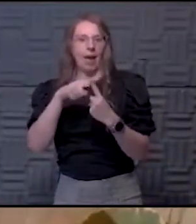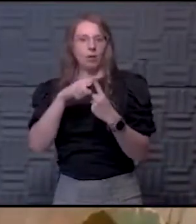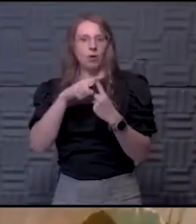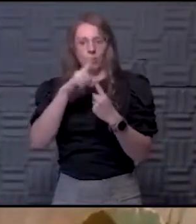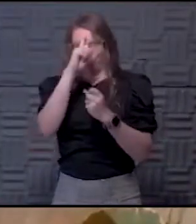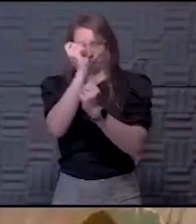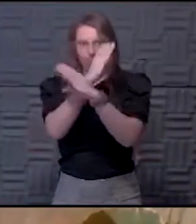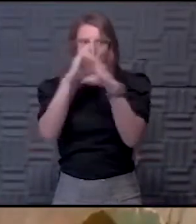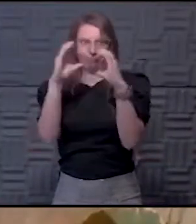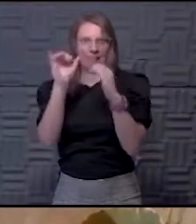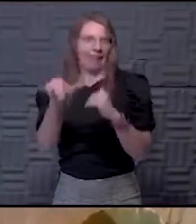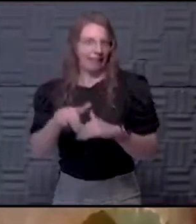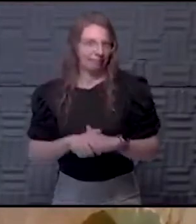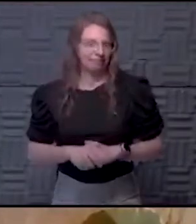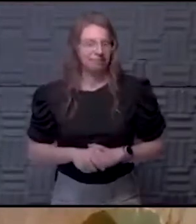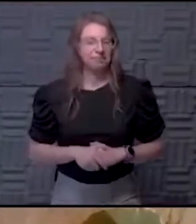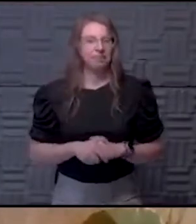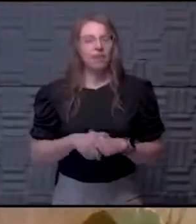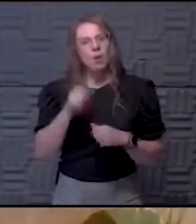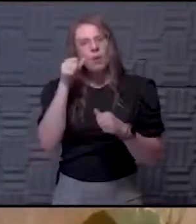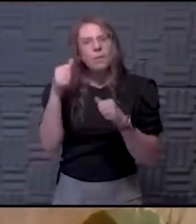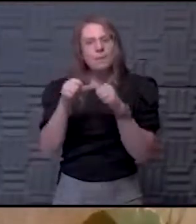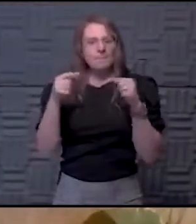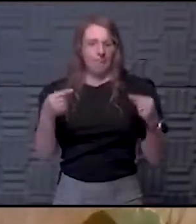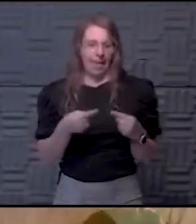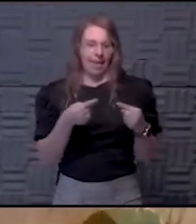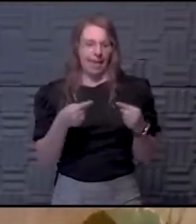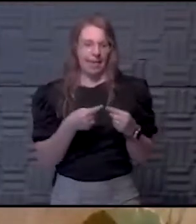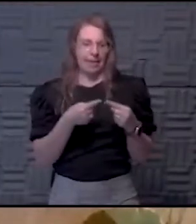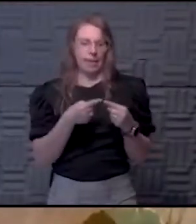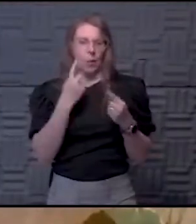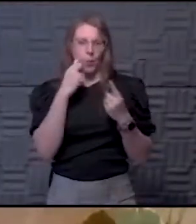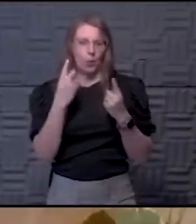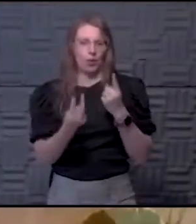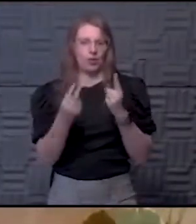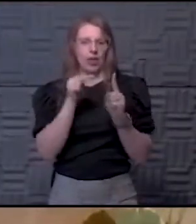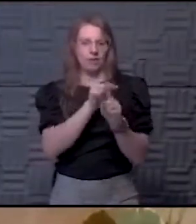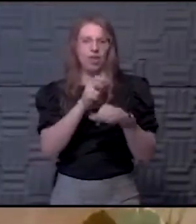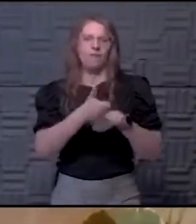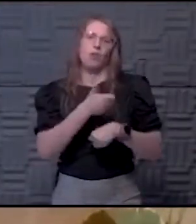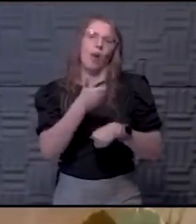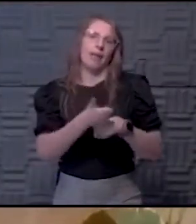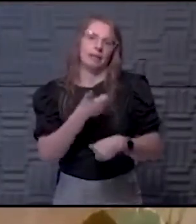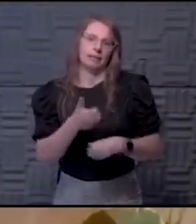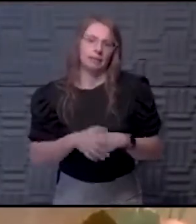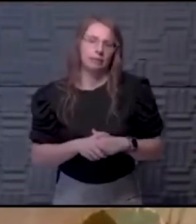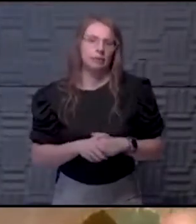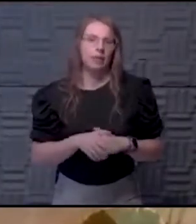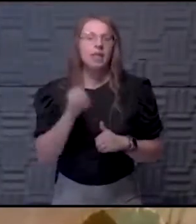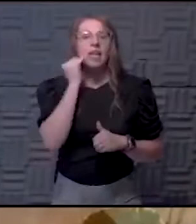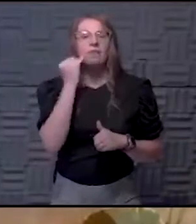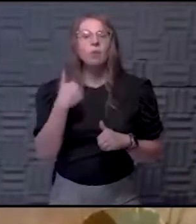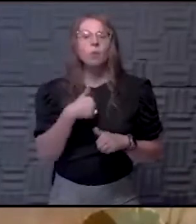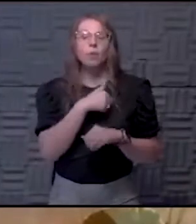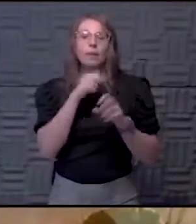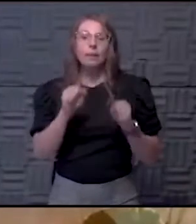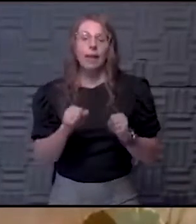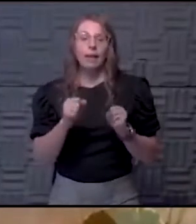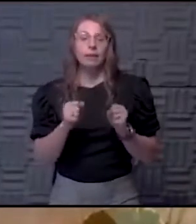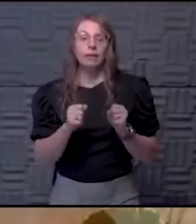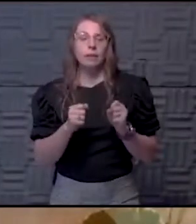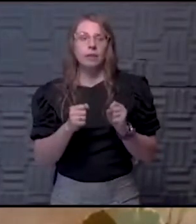conceptualize that. But remember, pain is just a perception of threat. And so if we can kind of go back